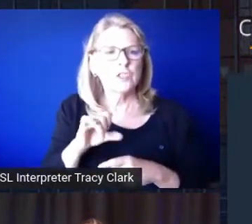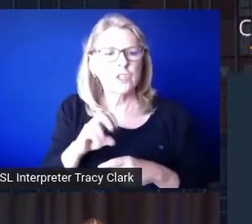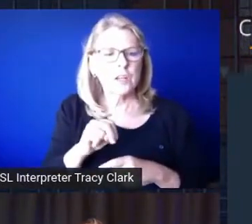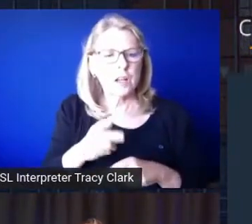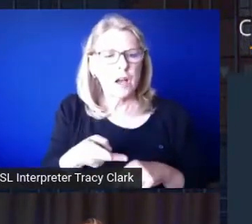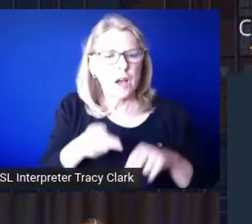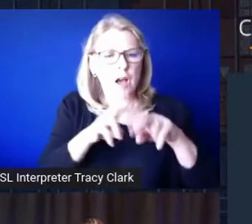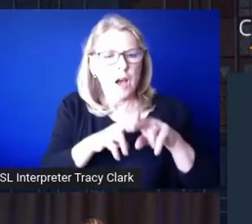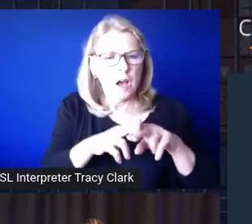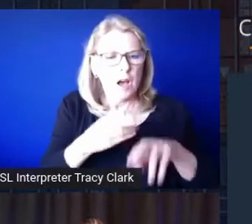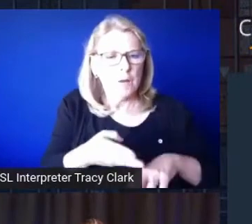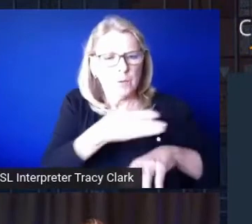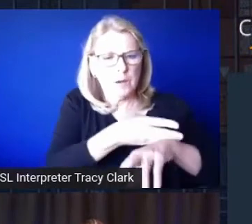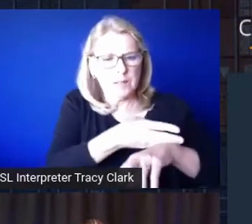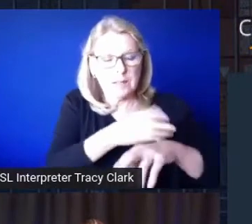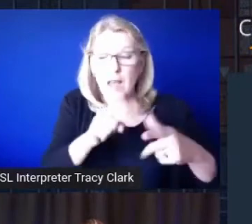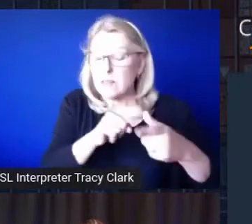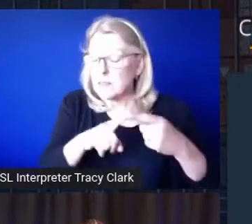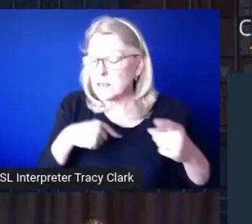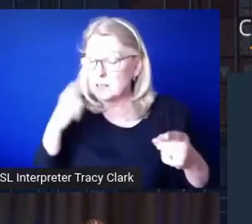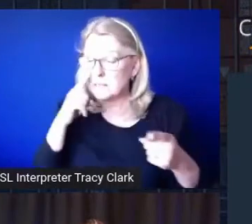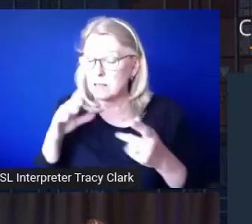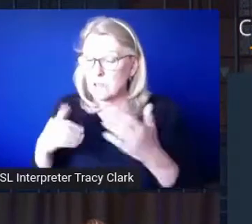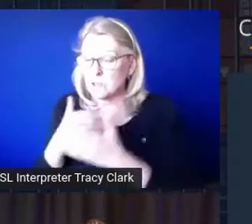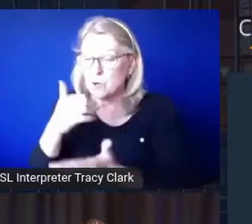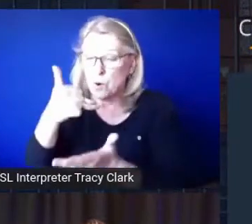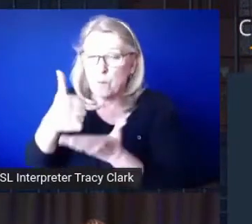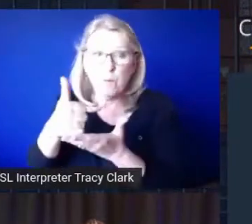let's swap it out. So a lot of customers